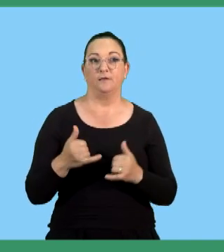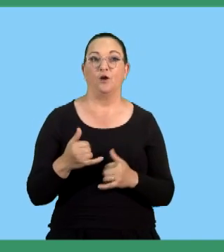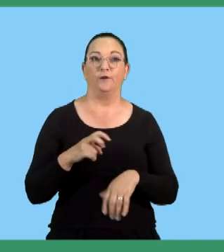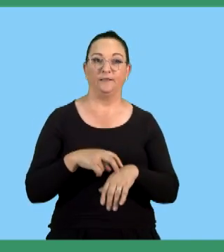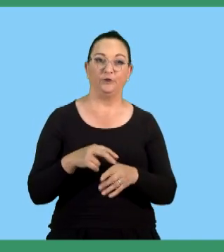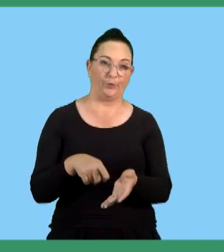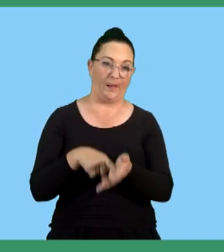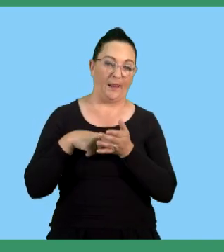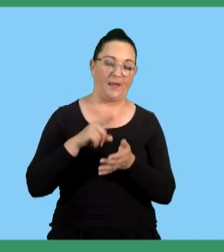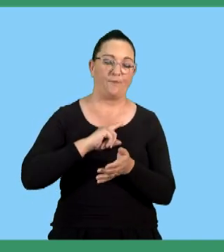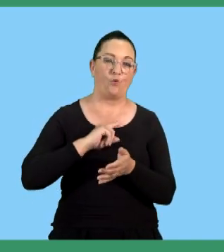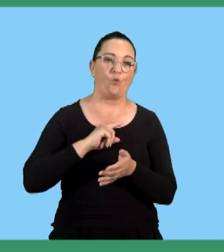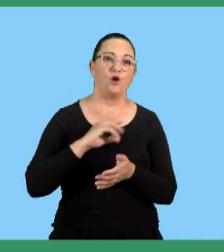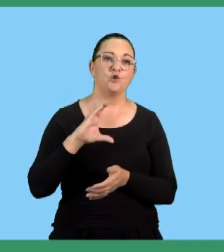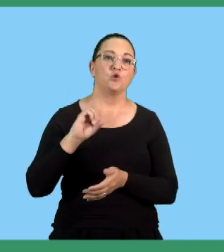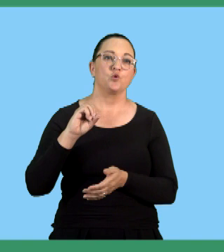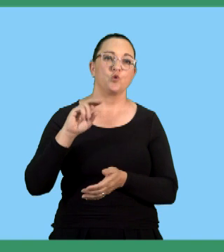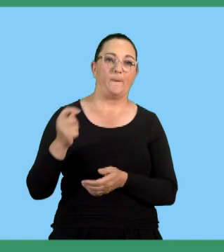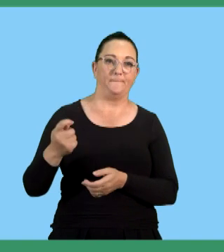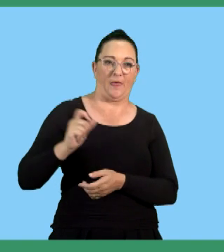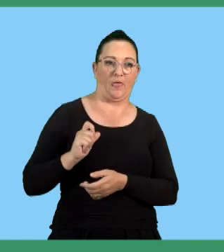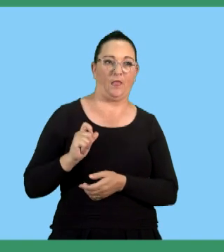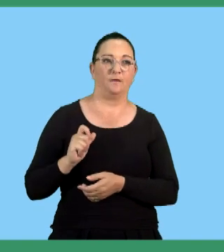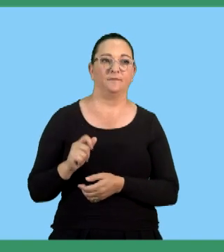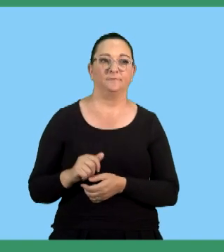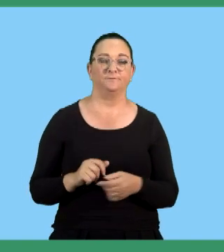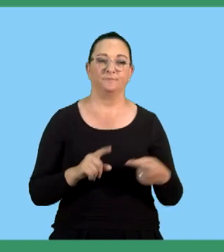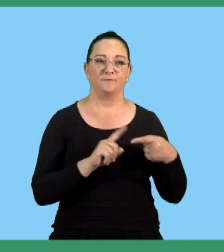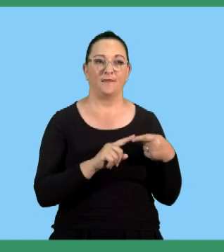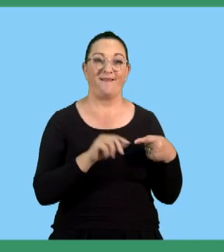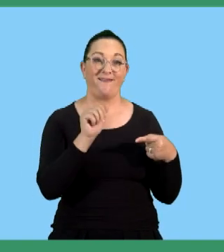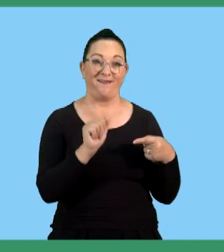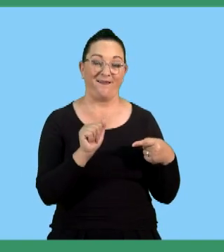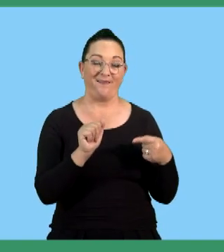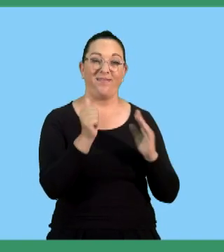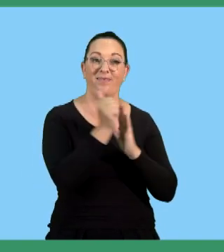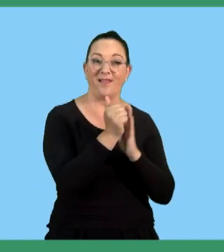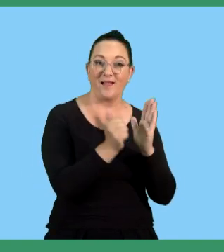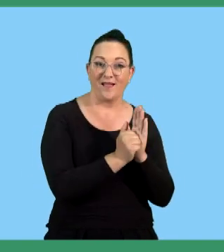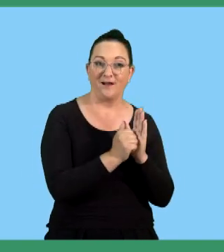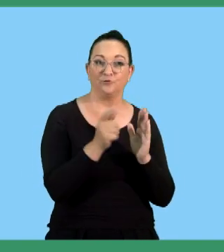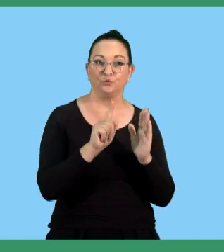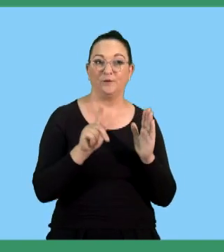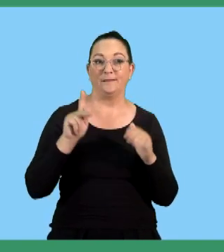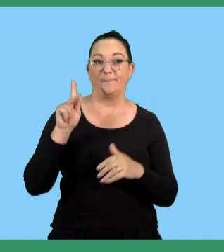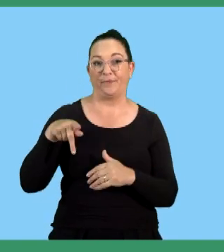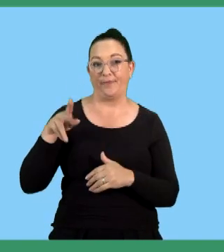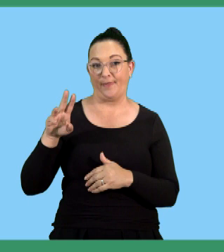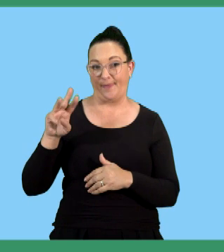the compensation. Right, the first question says, identify the act that is applied